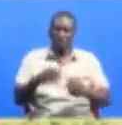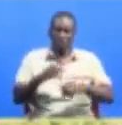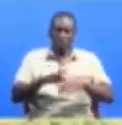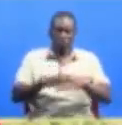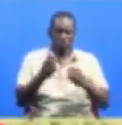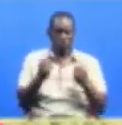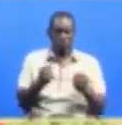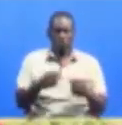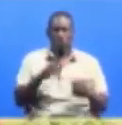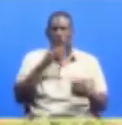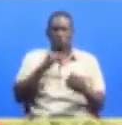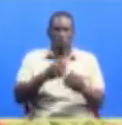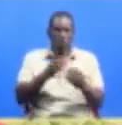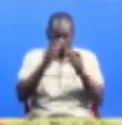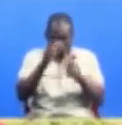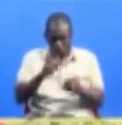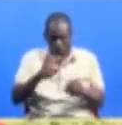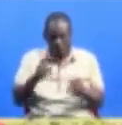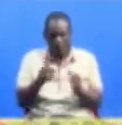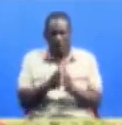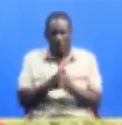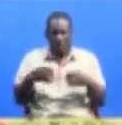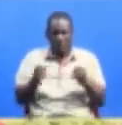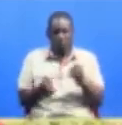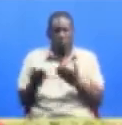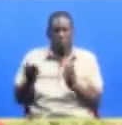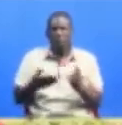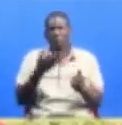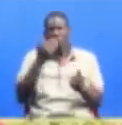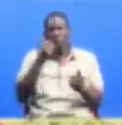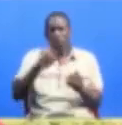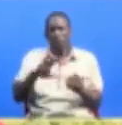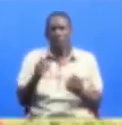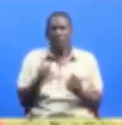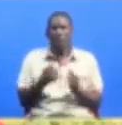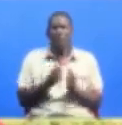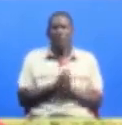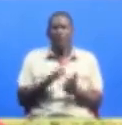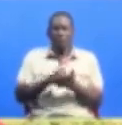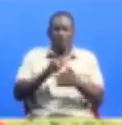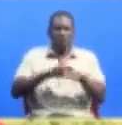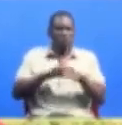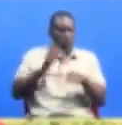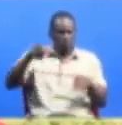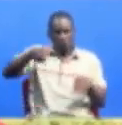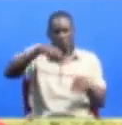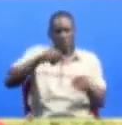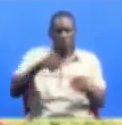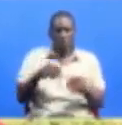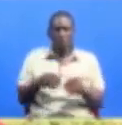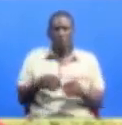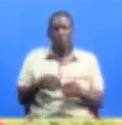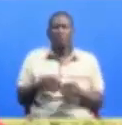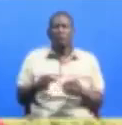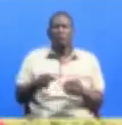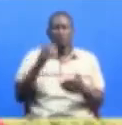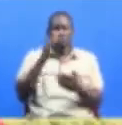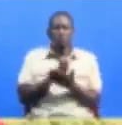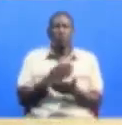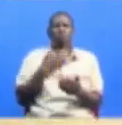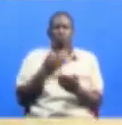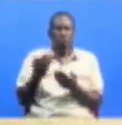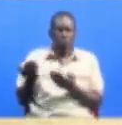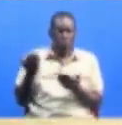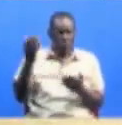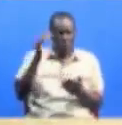boys respect each other and they bring out the best out of each other, and they are very angry, and that's good for us heading into the Challenger Series because they really want to